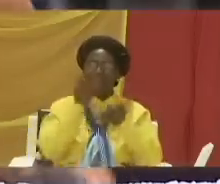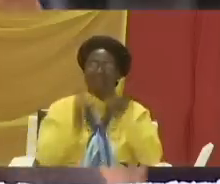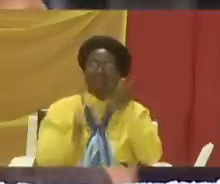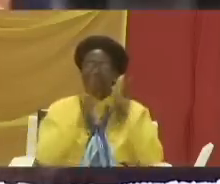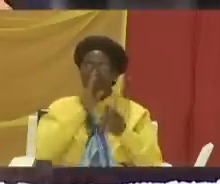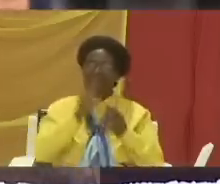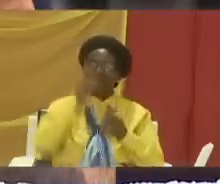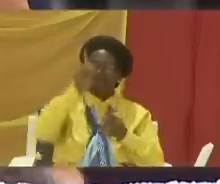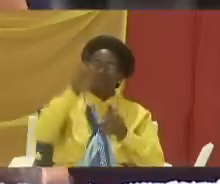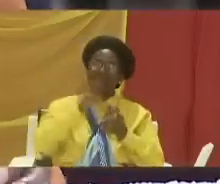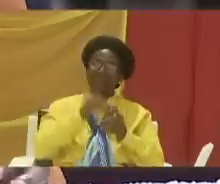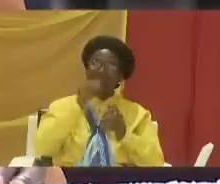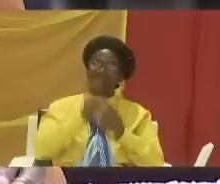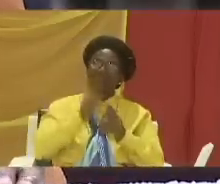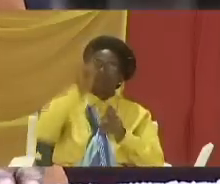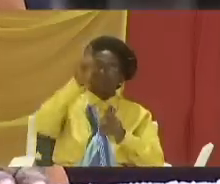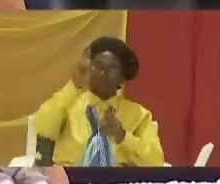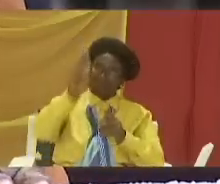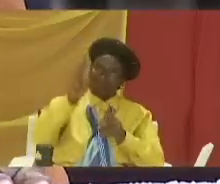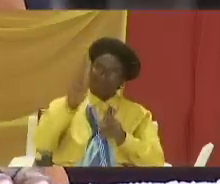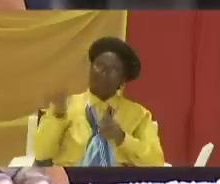So the altar will still be open.